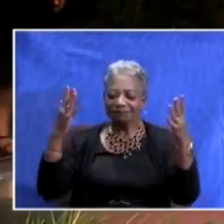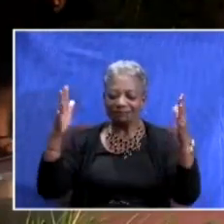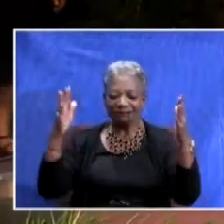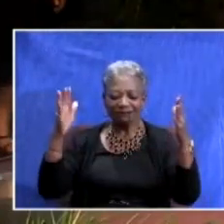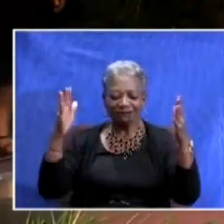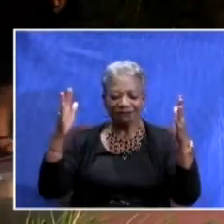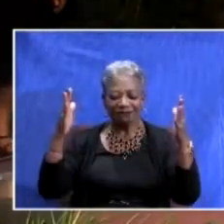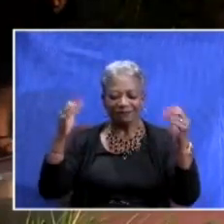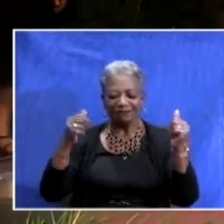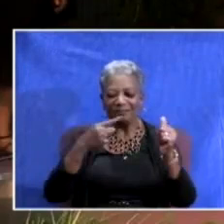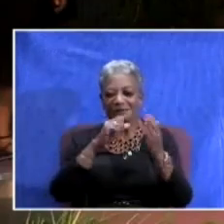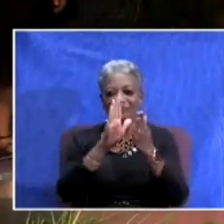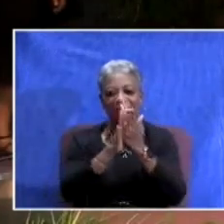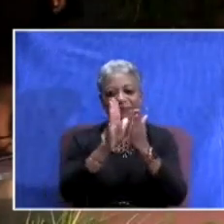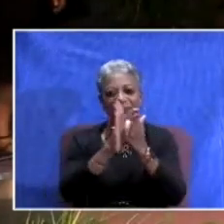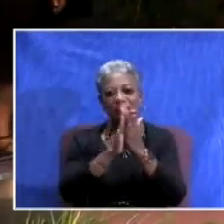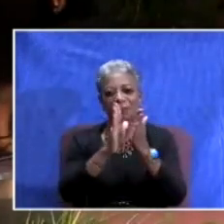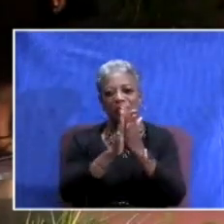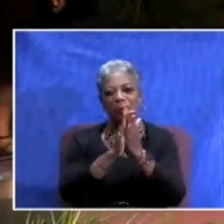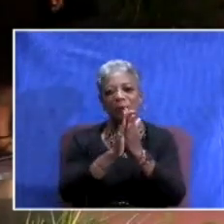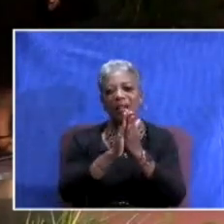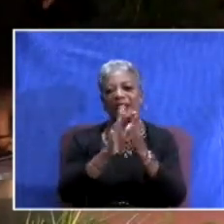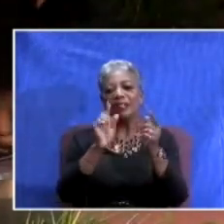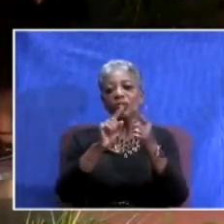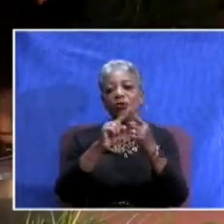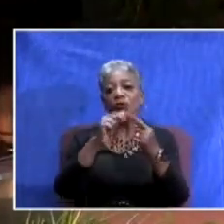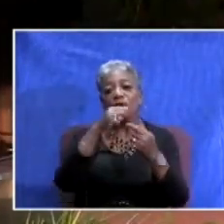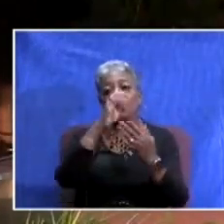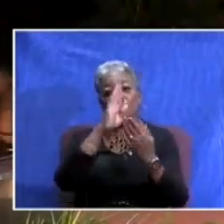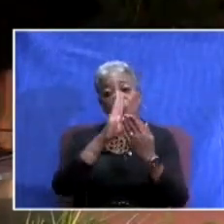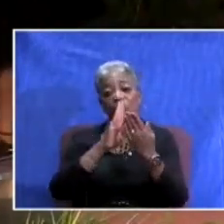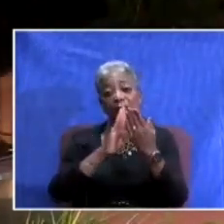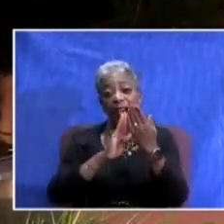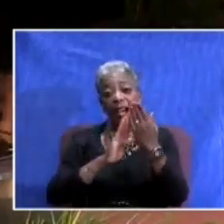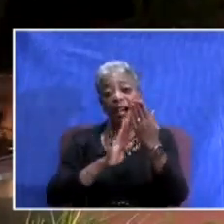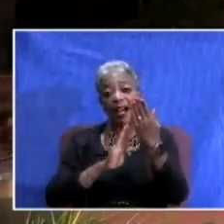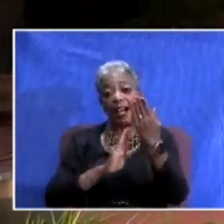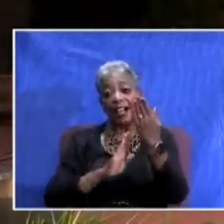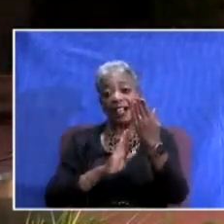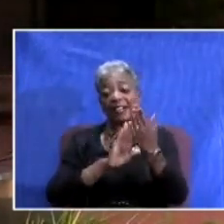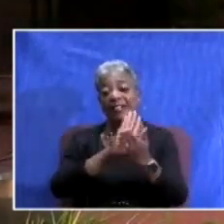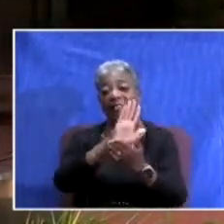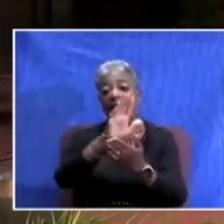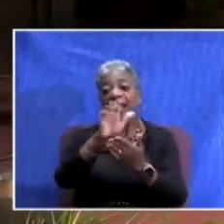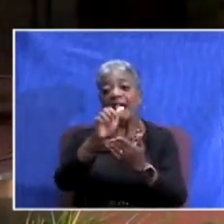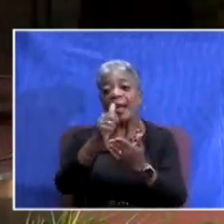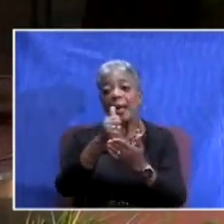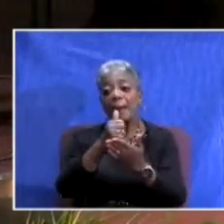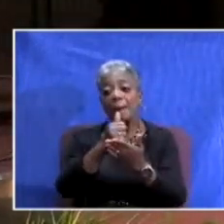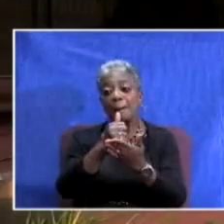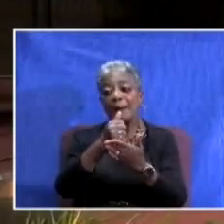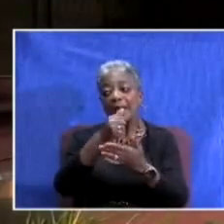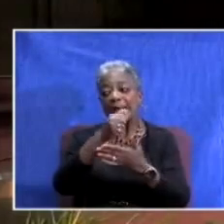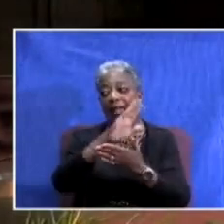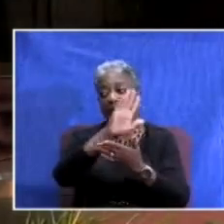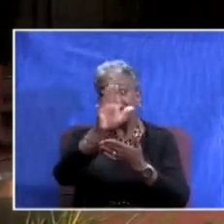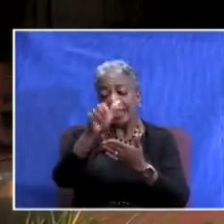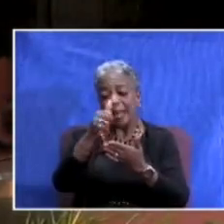Praise be to God from whom all blessings. God bless you. Thank you so very much. Amen. Praise be to